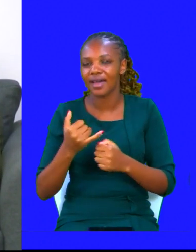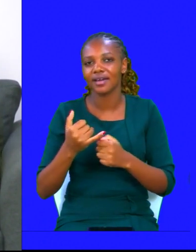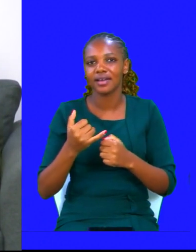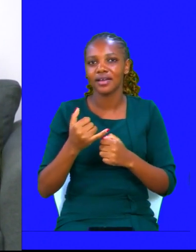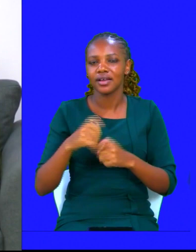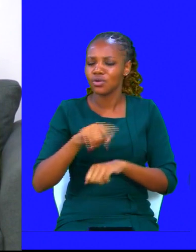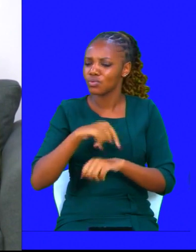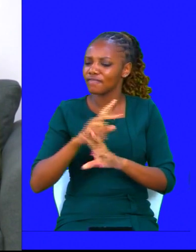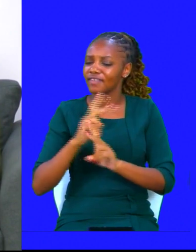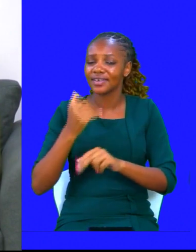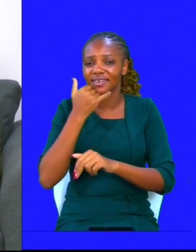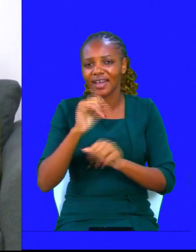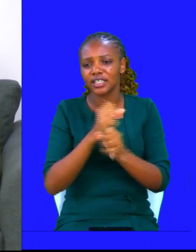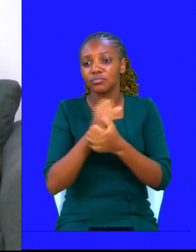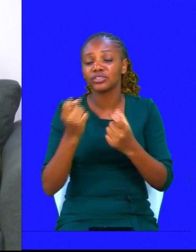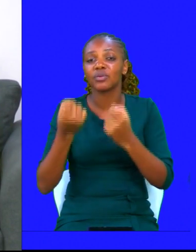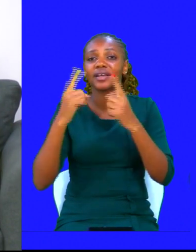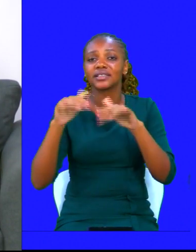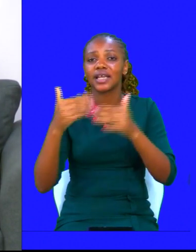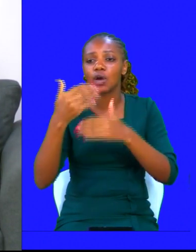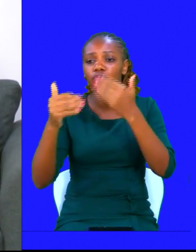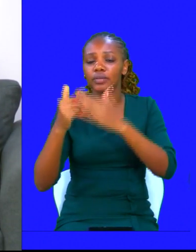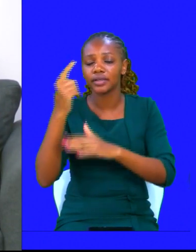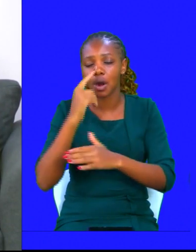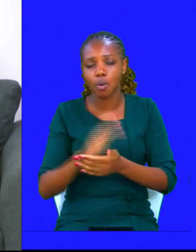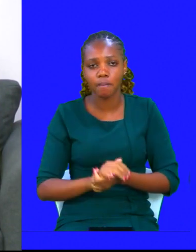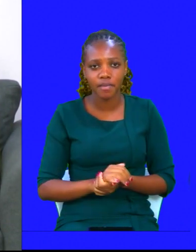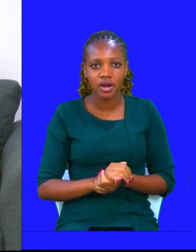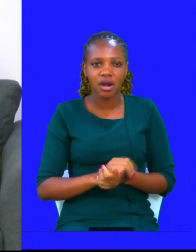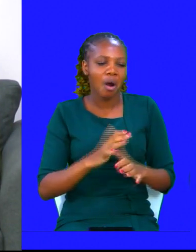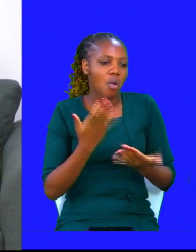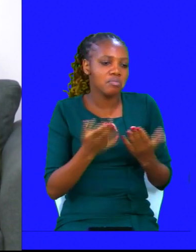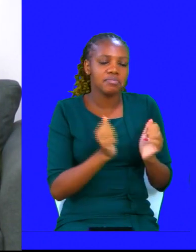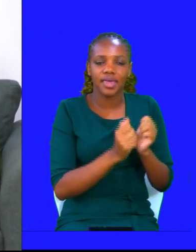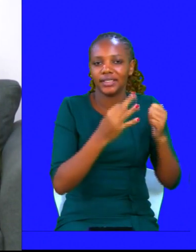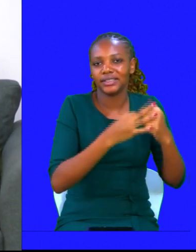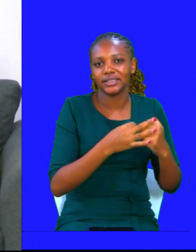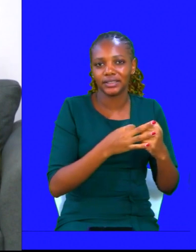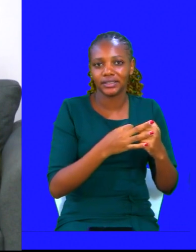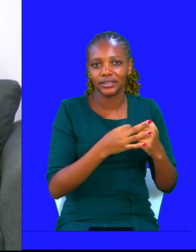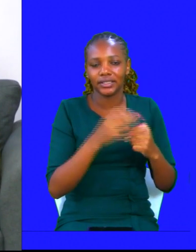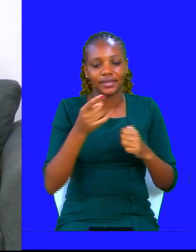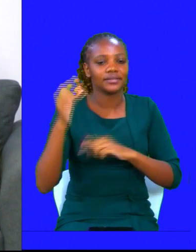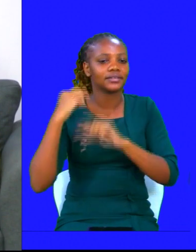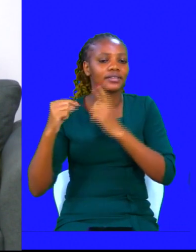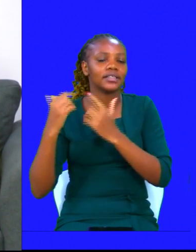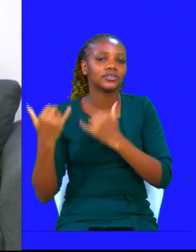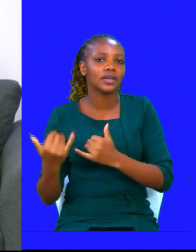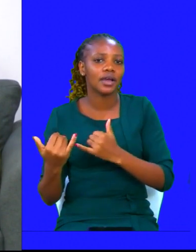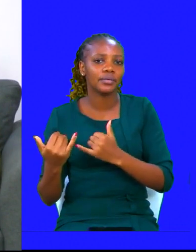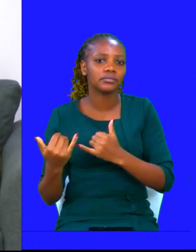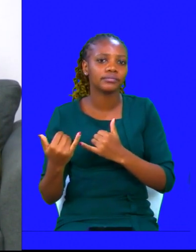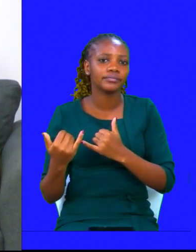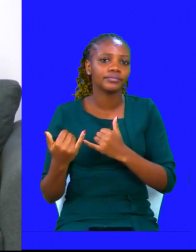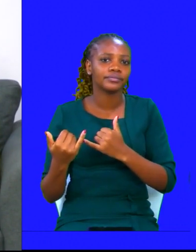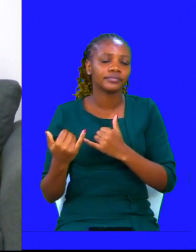build a home. And getting settled at 19 or 20 or even 18 in this generation of now is really even